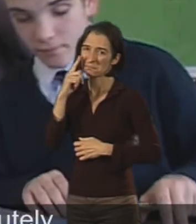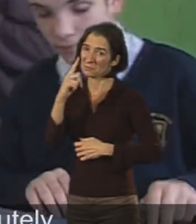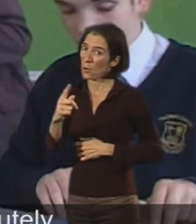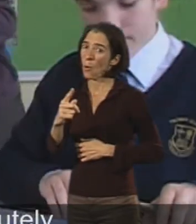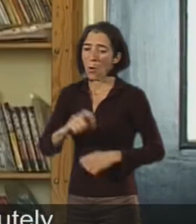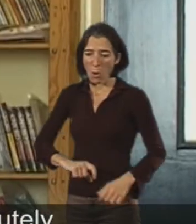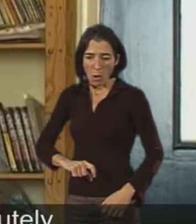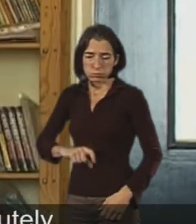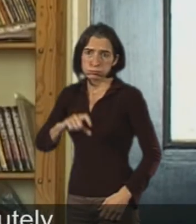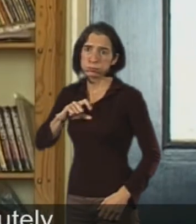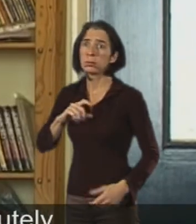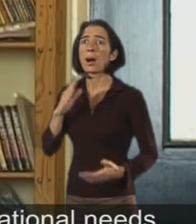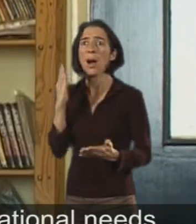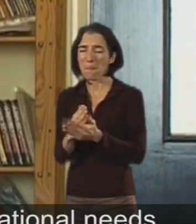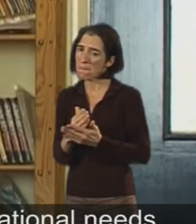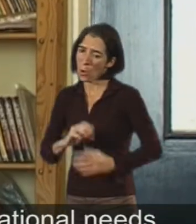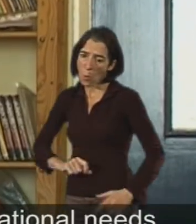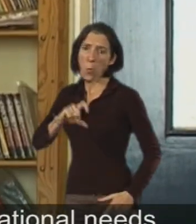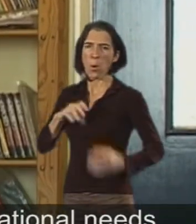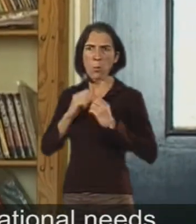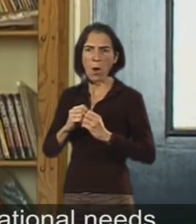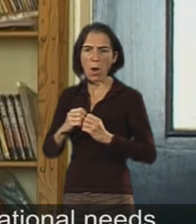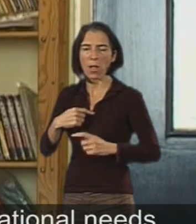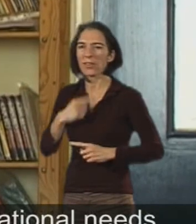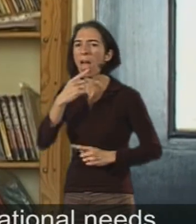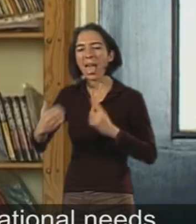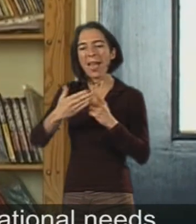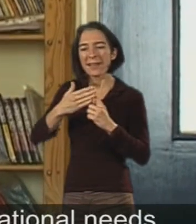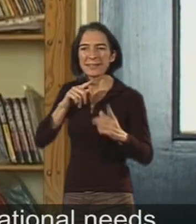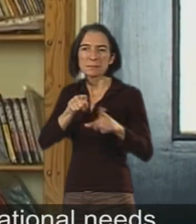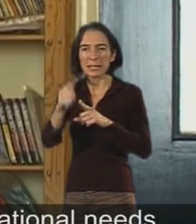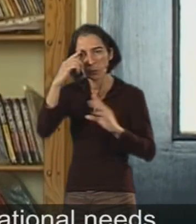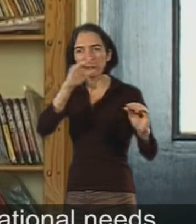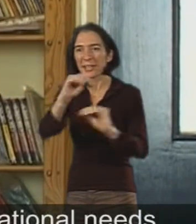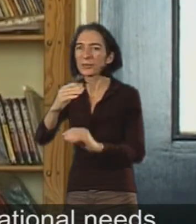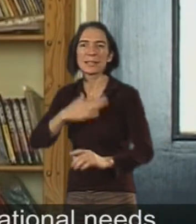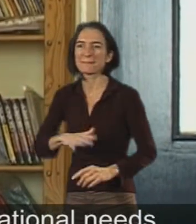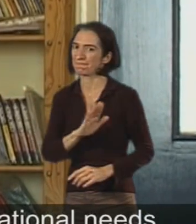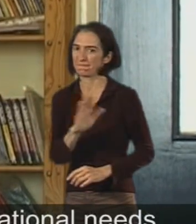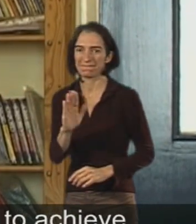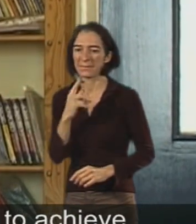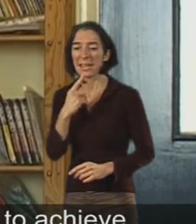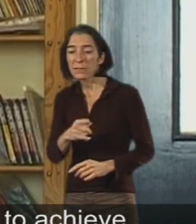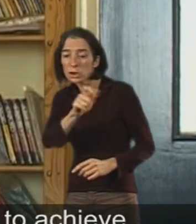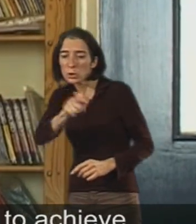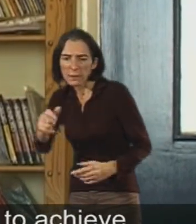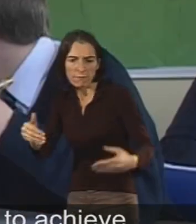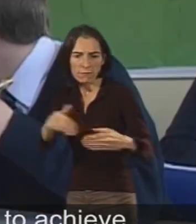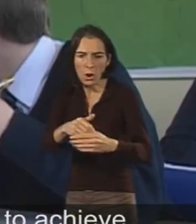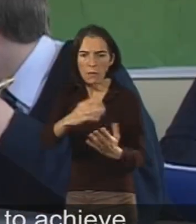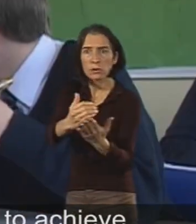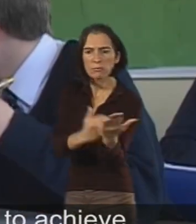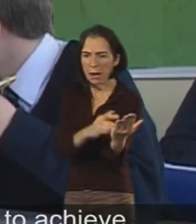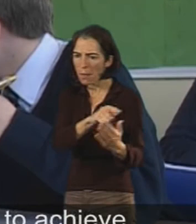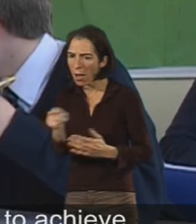absolutely rockets. They fly with it because they're not seen as students who have special educational needs, but any other student who has been involved in the curriculum. But